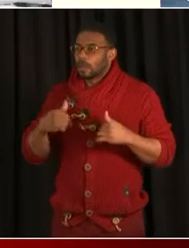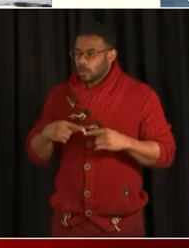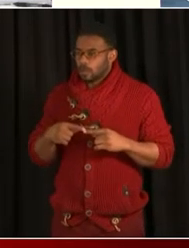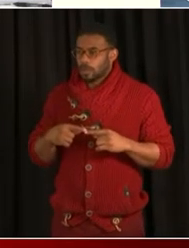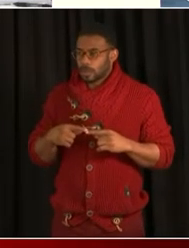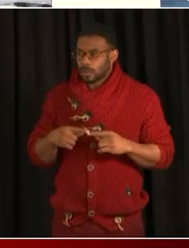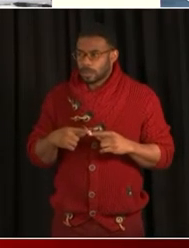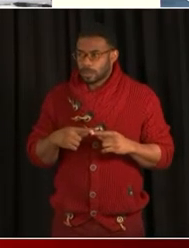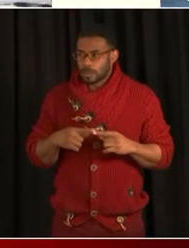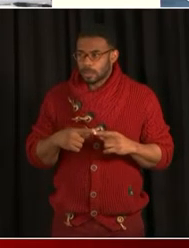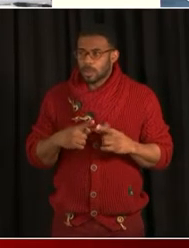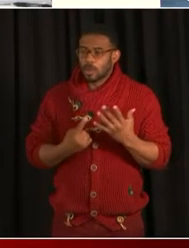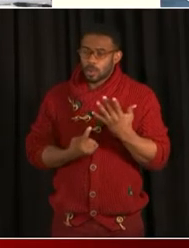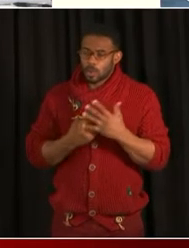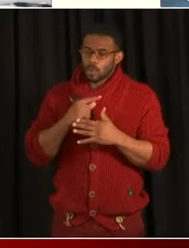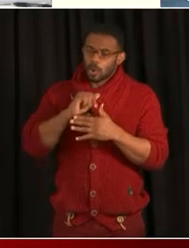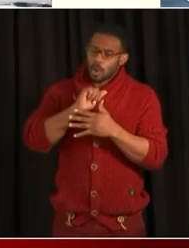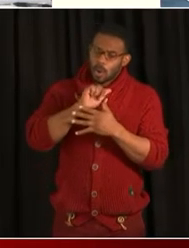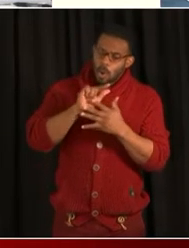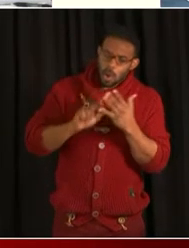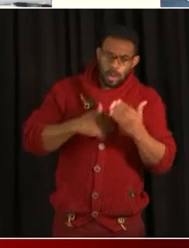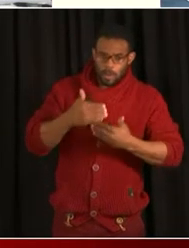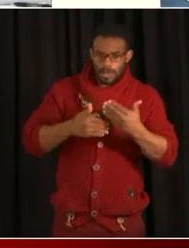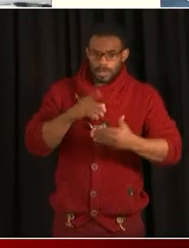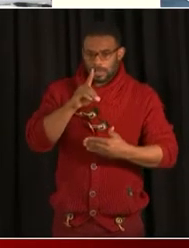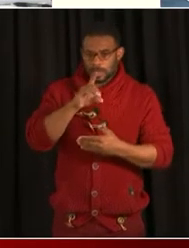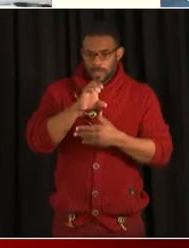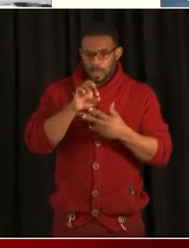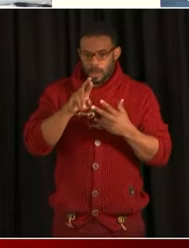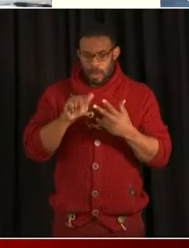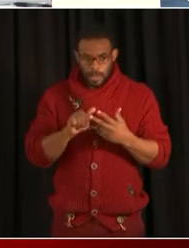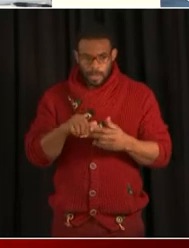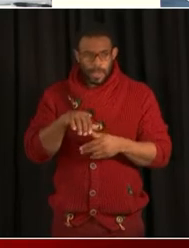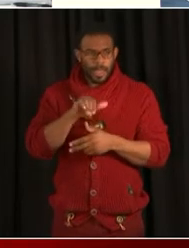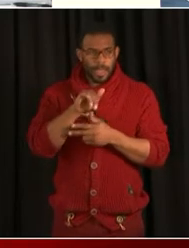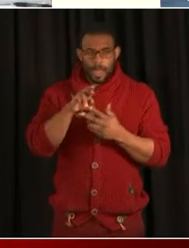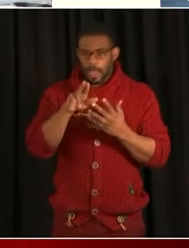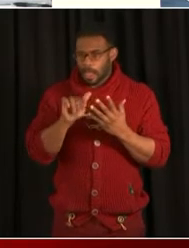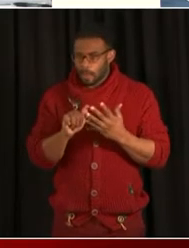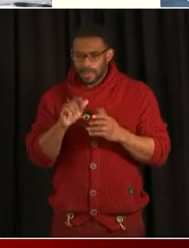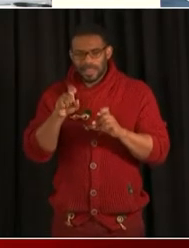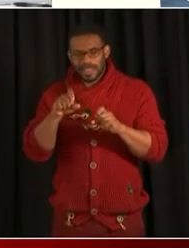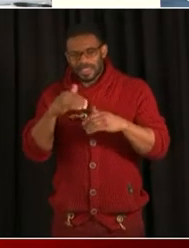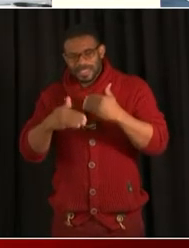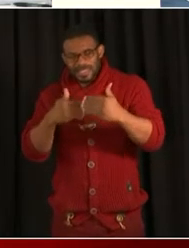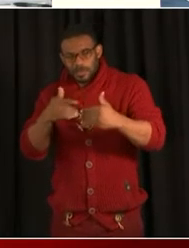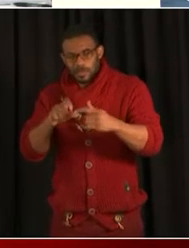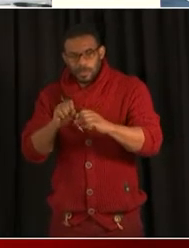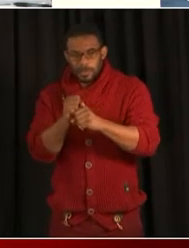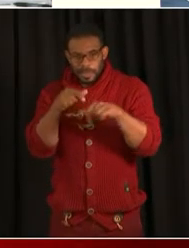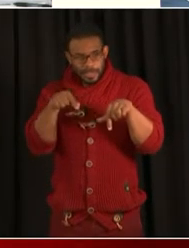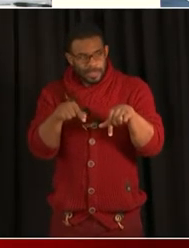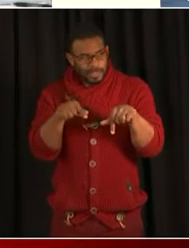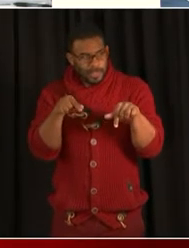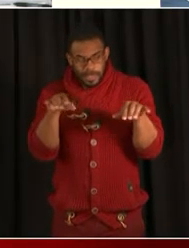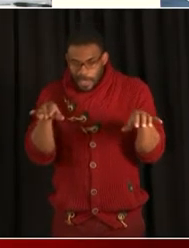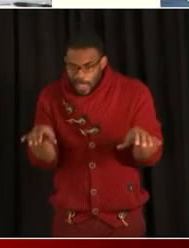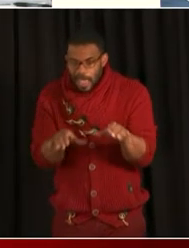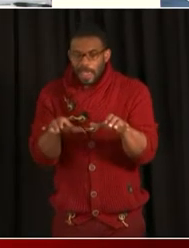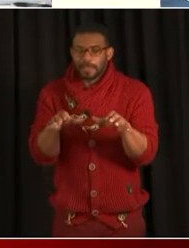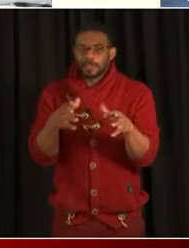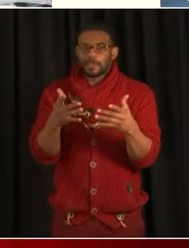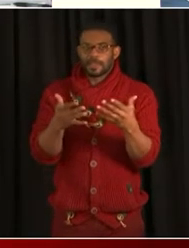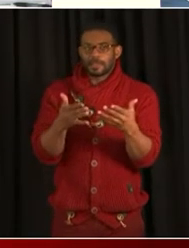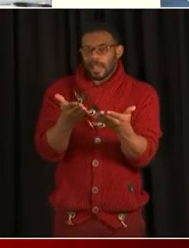we go through all of the process, DCRA, ABRA, the necessary steps to make this an